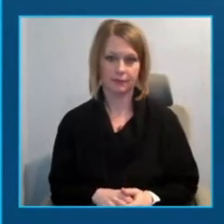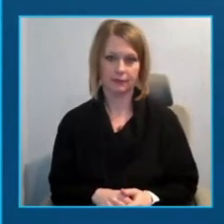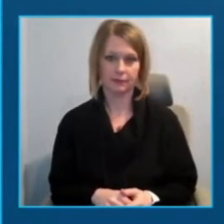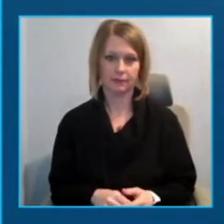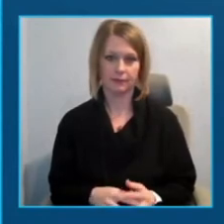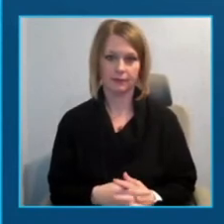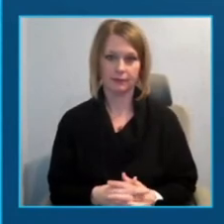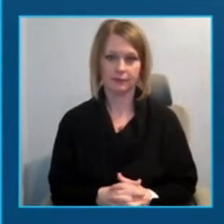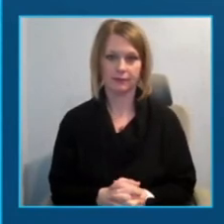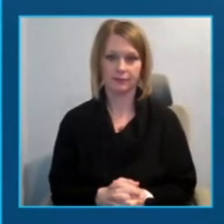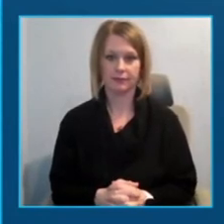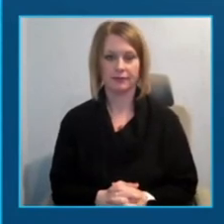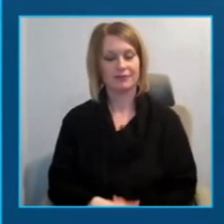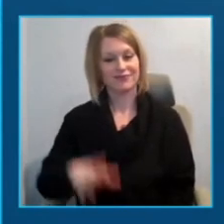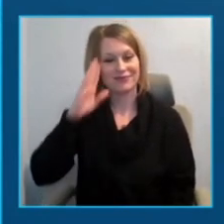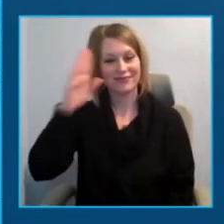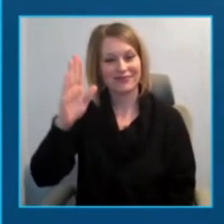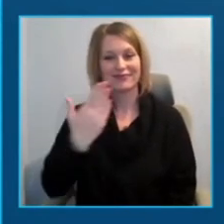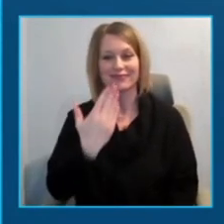Hi, good afternoon.